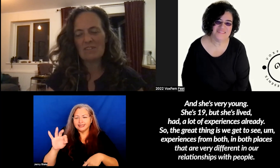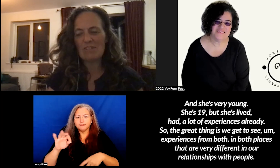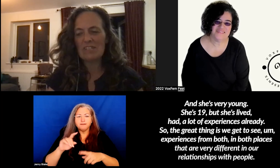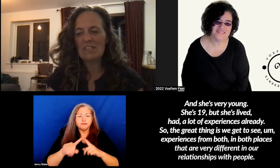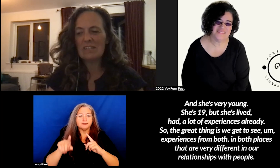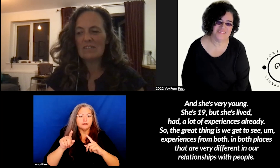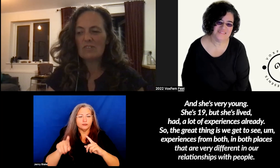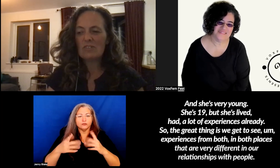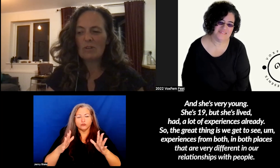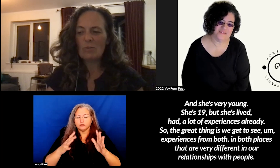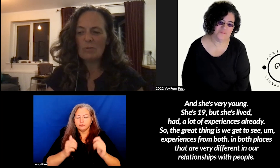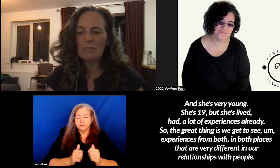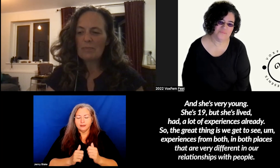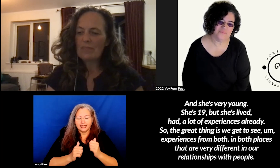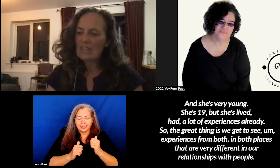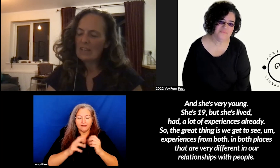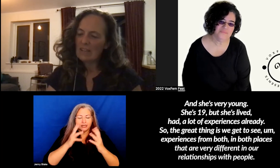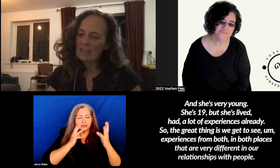experiences already. So